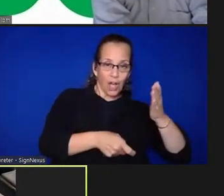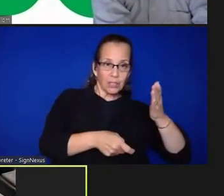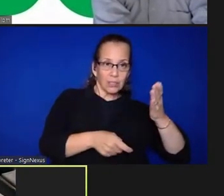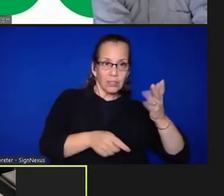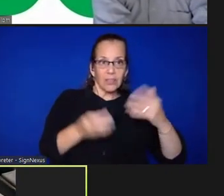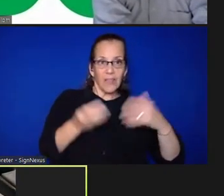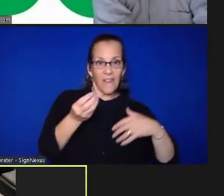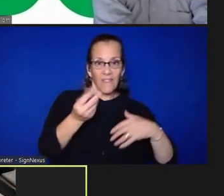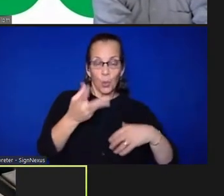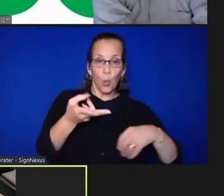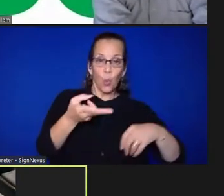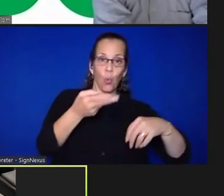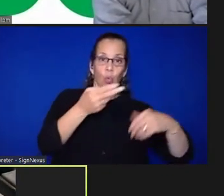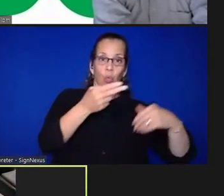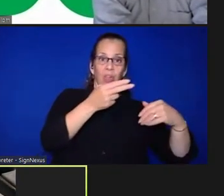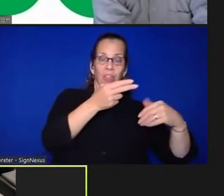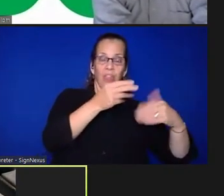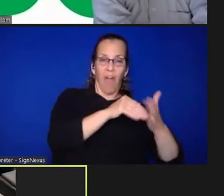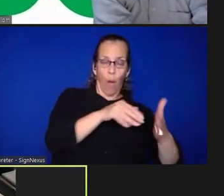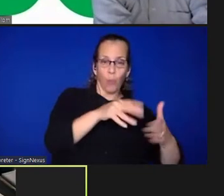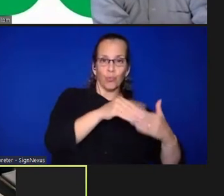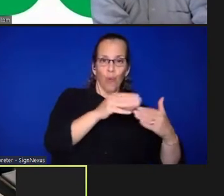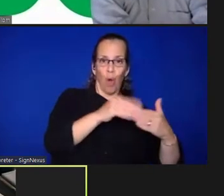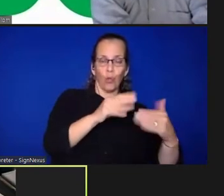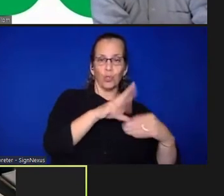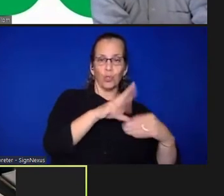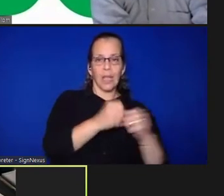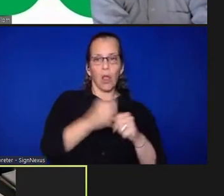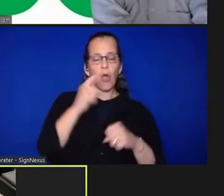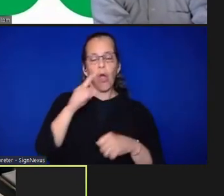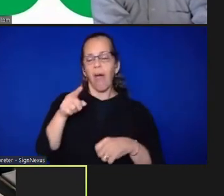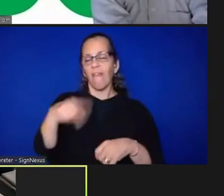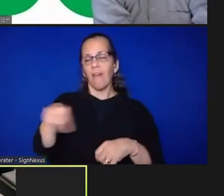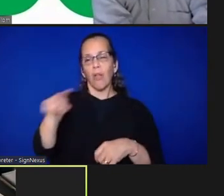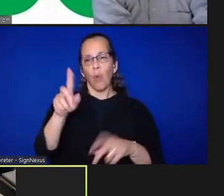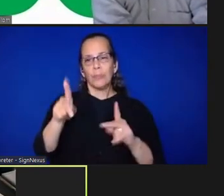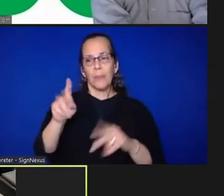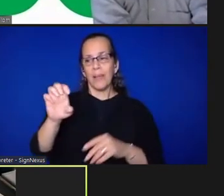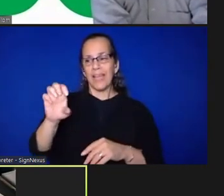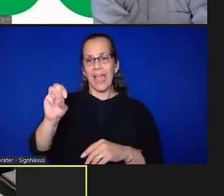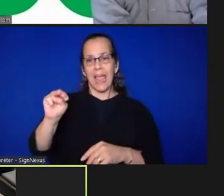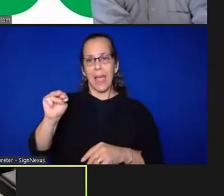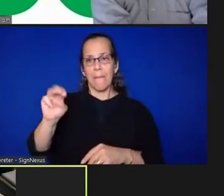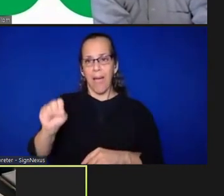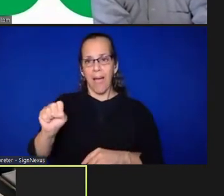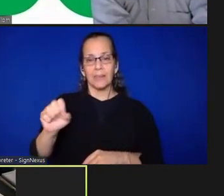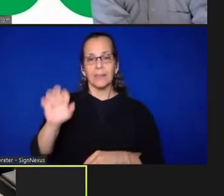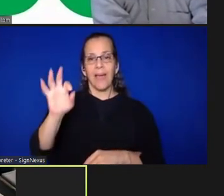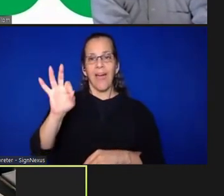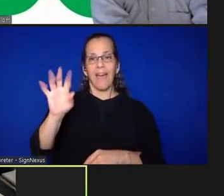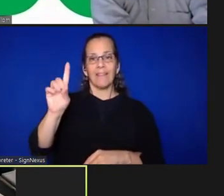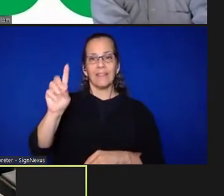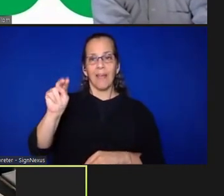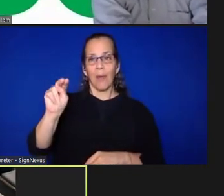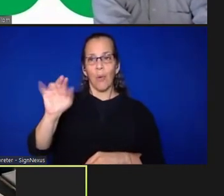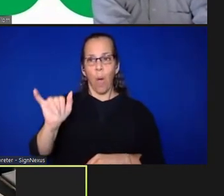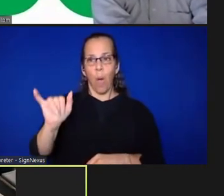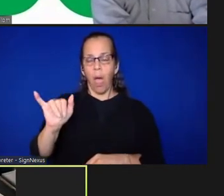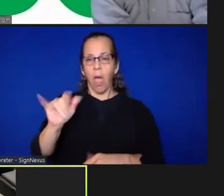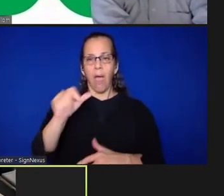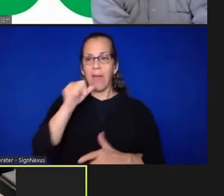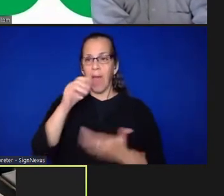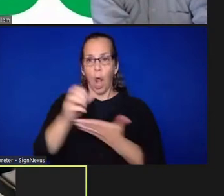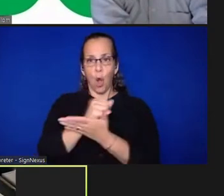onto the shoulders of poorly paid FDNY EMS staff might just be the straw that breaks the camel's